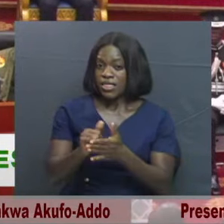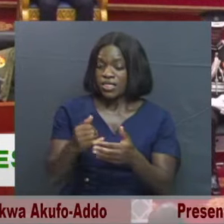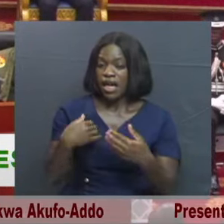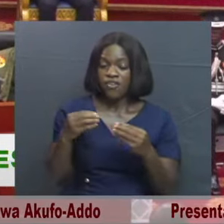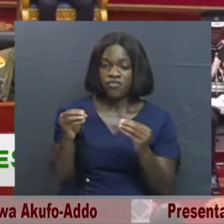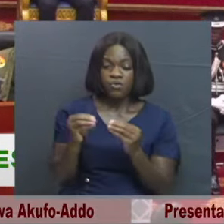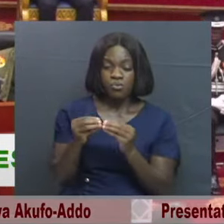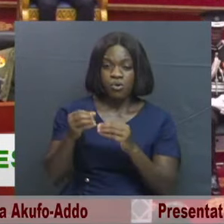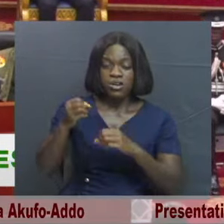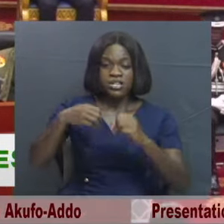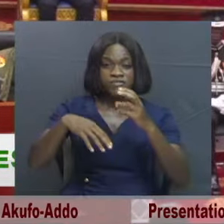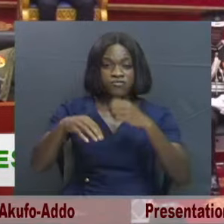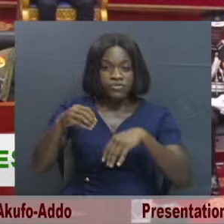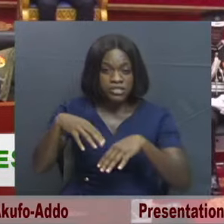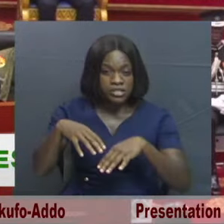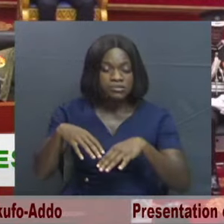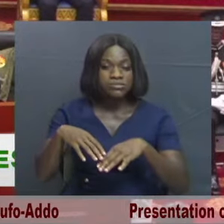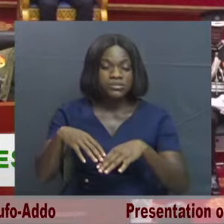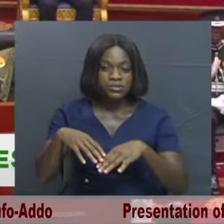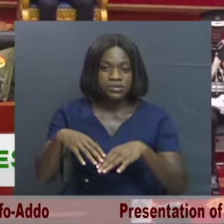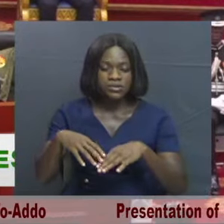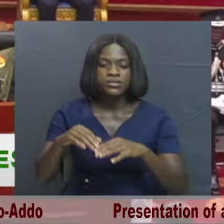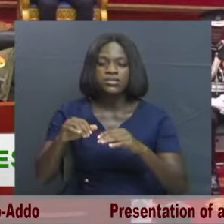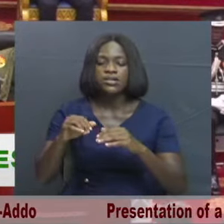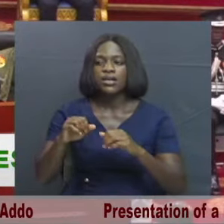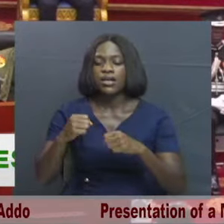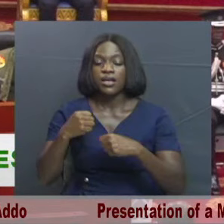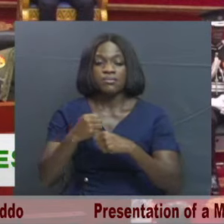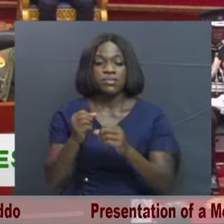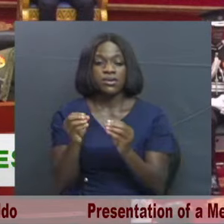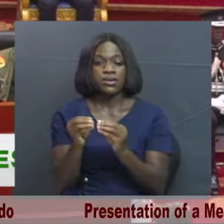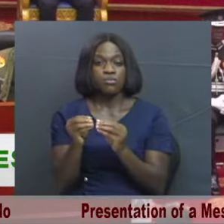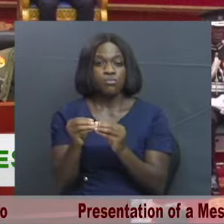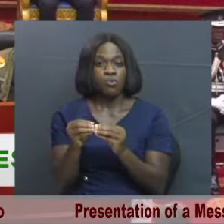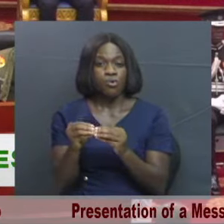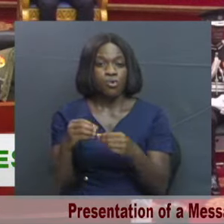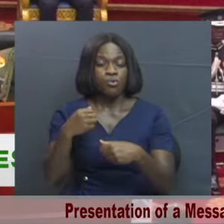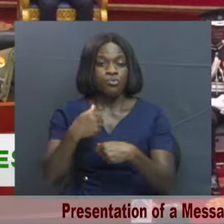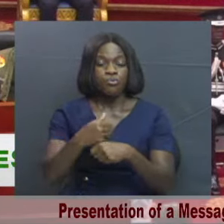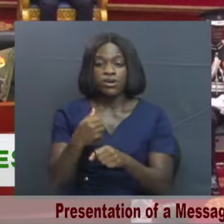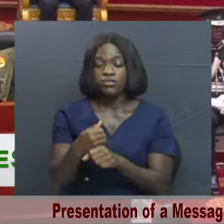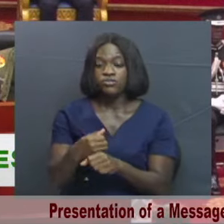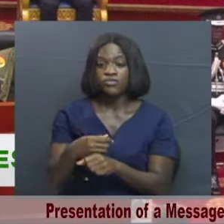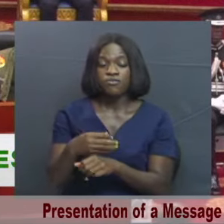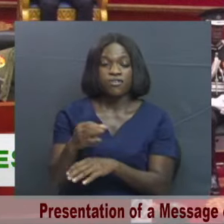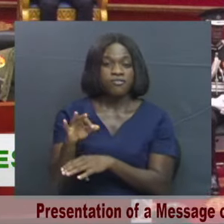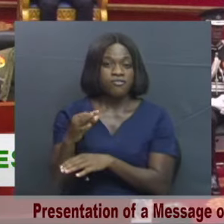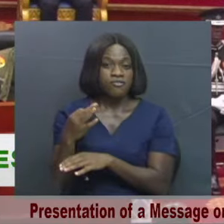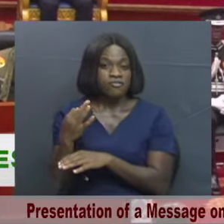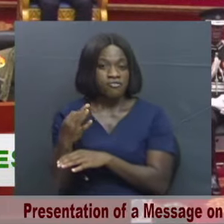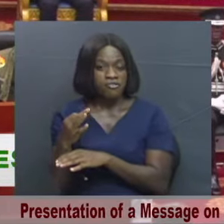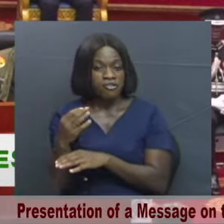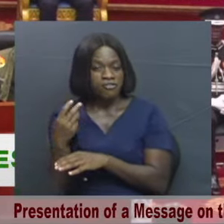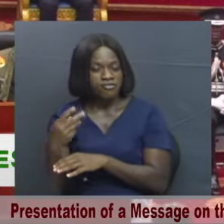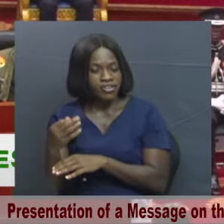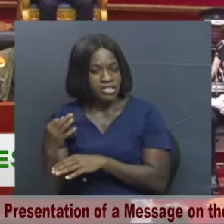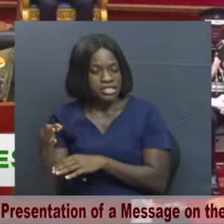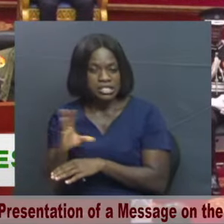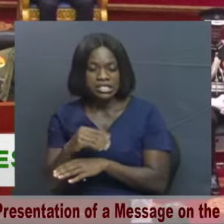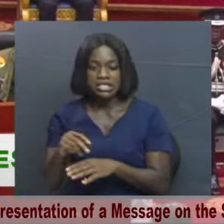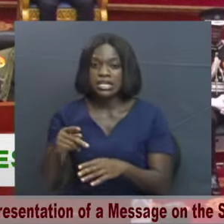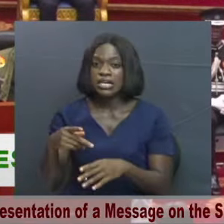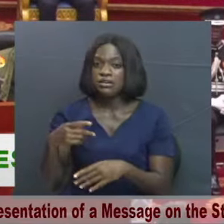investments into the expansion of production facilities and diversification of products these